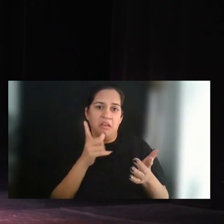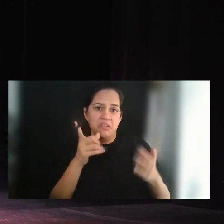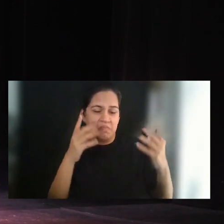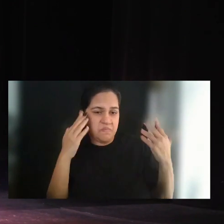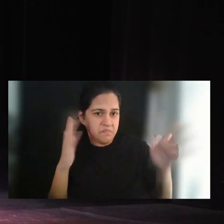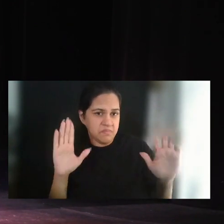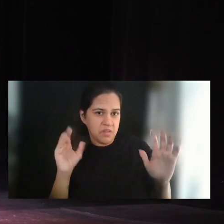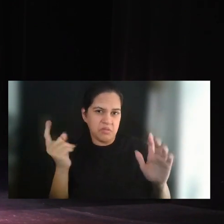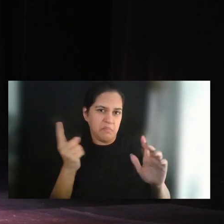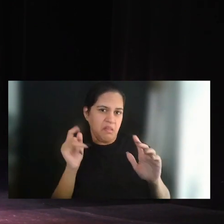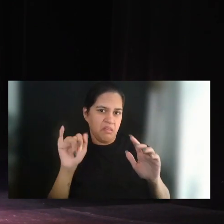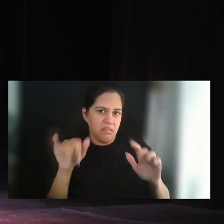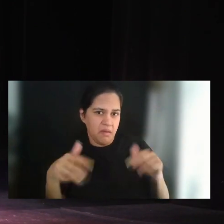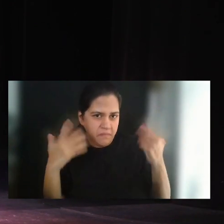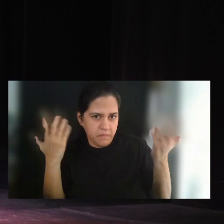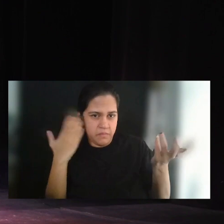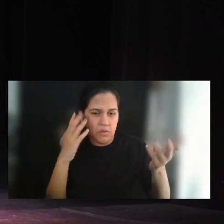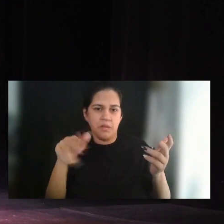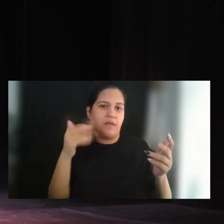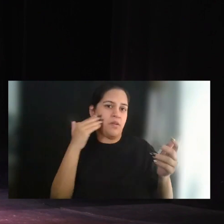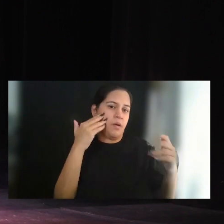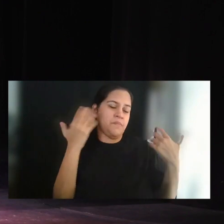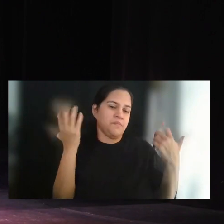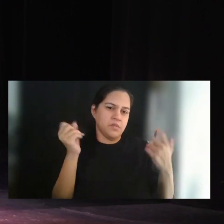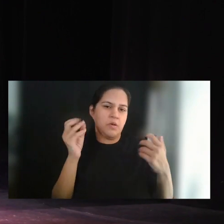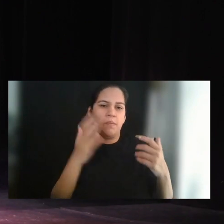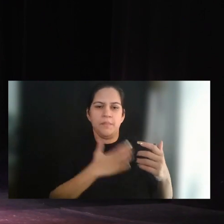You never know. So please.